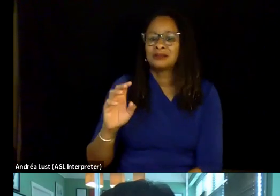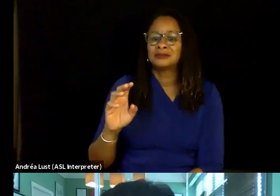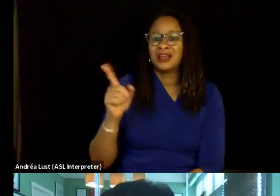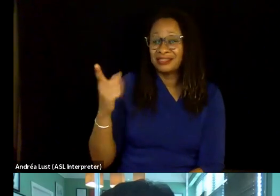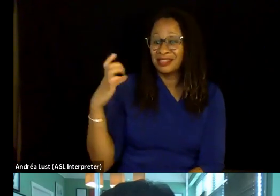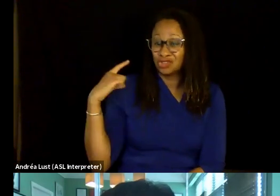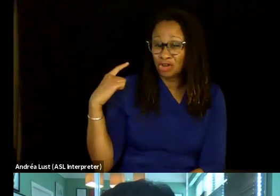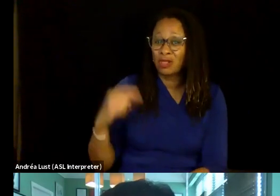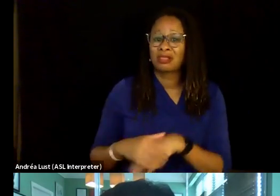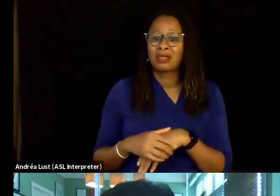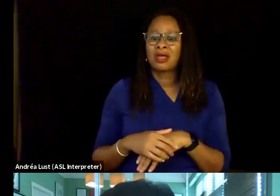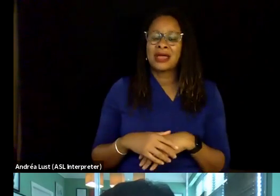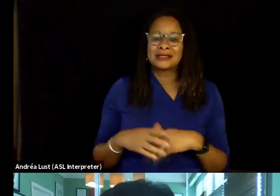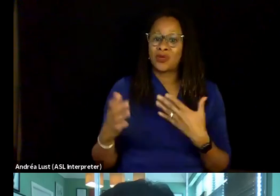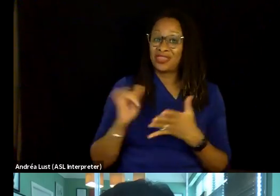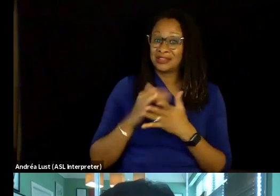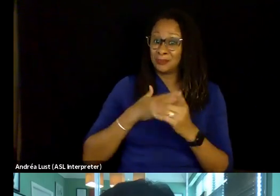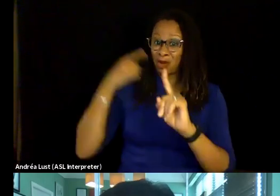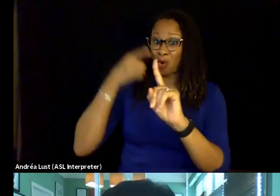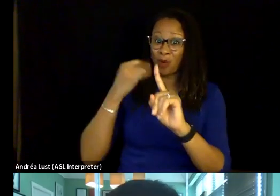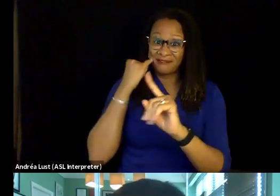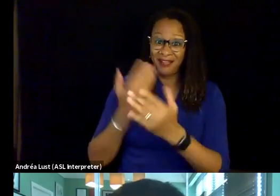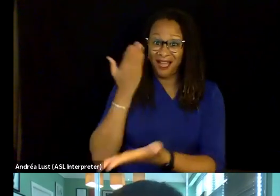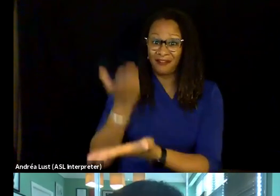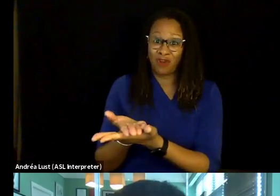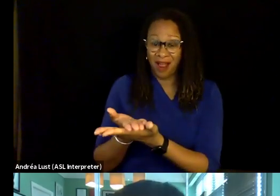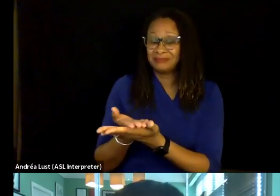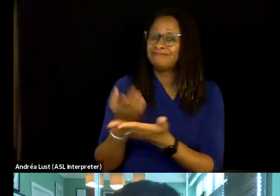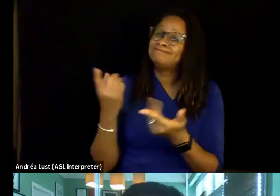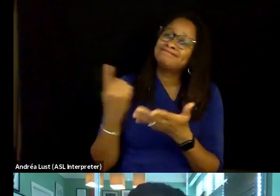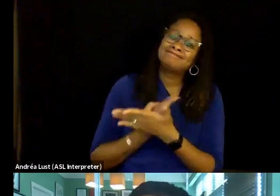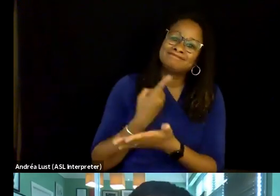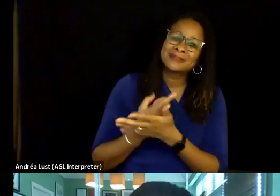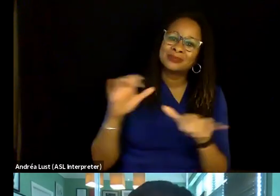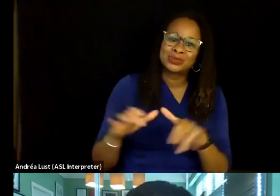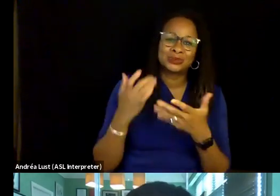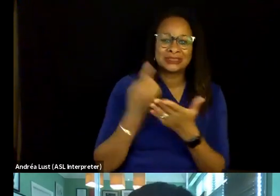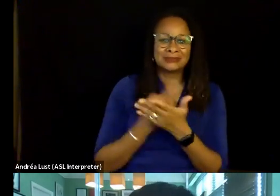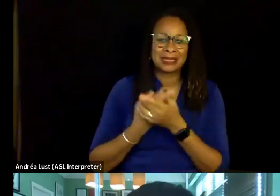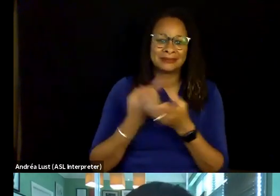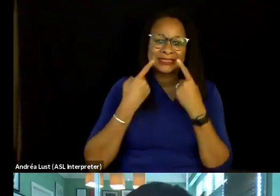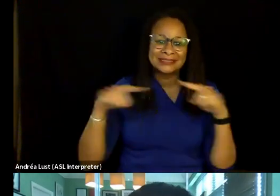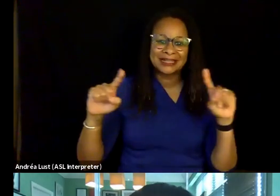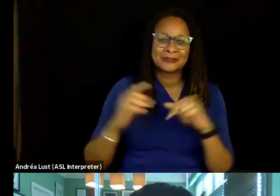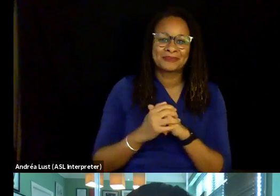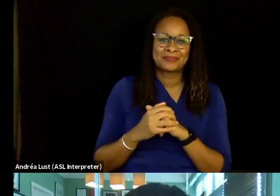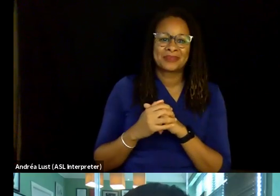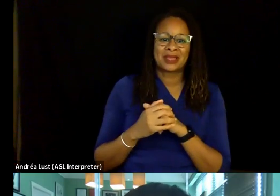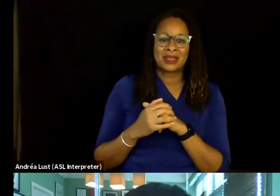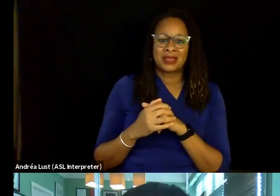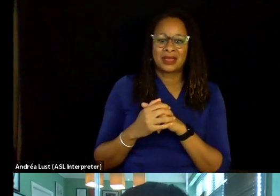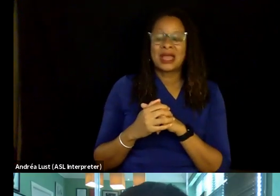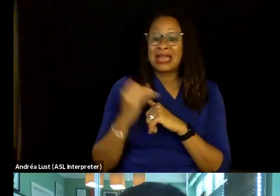intention. That's my intention. Whether I get there or not, sometimes I do, sometimes I don't. Sometimes it's purely performative. But I think because they knew my